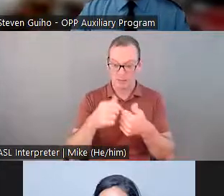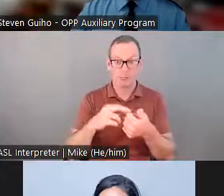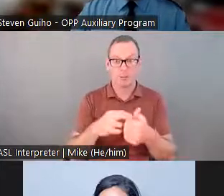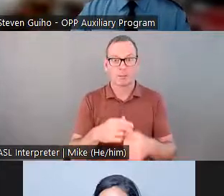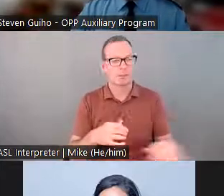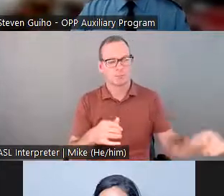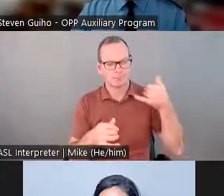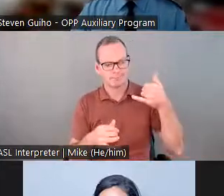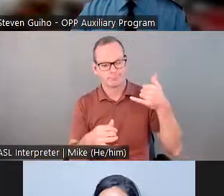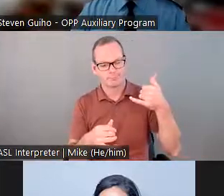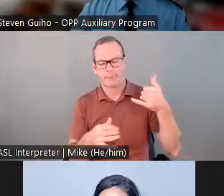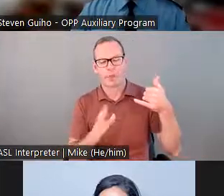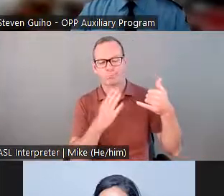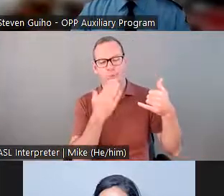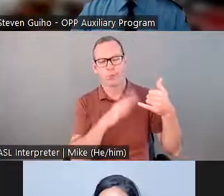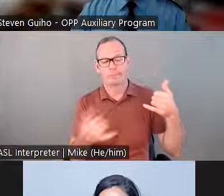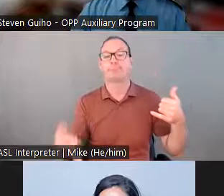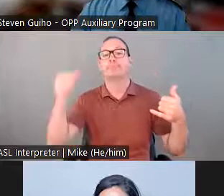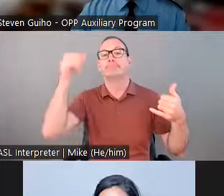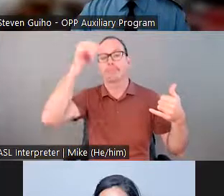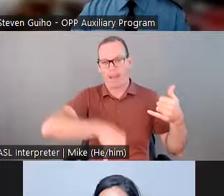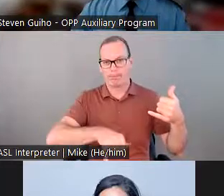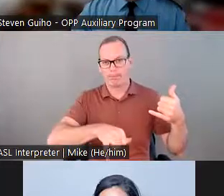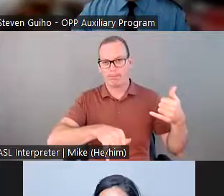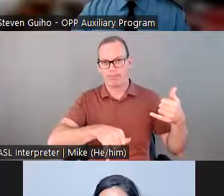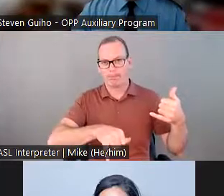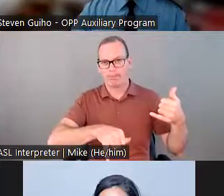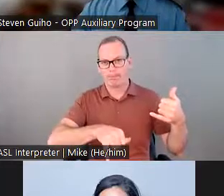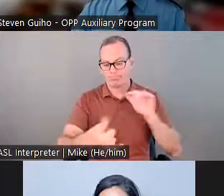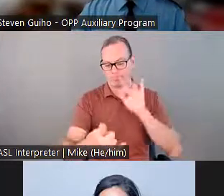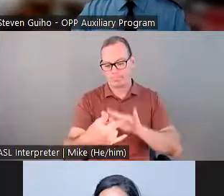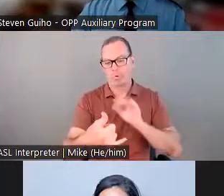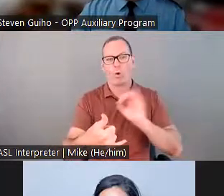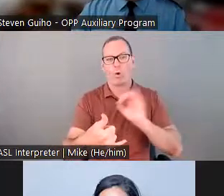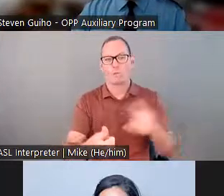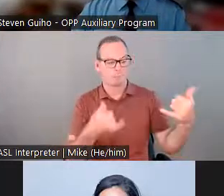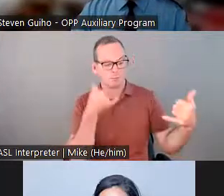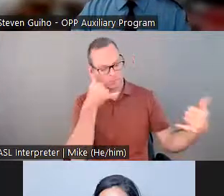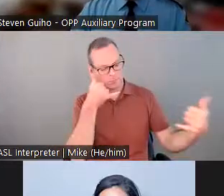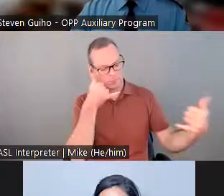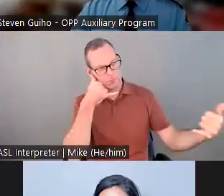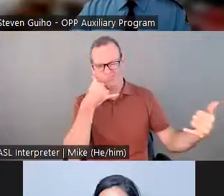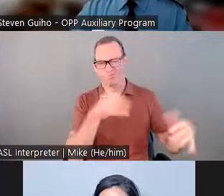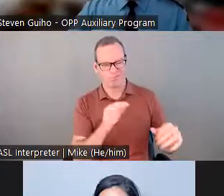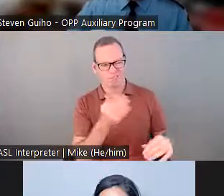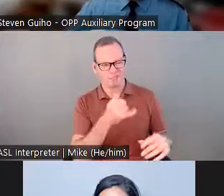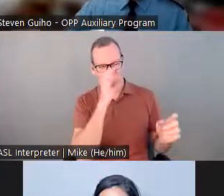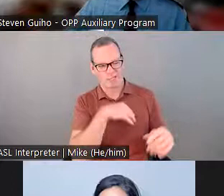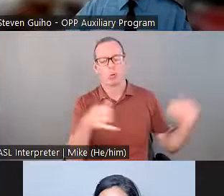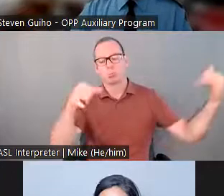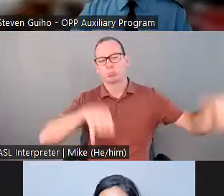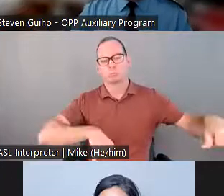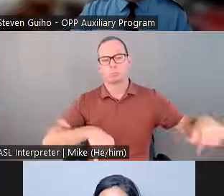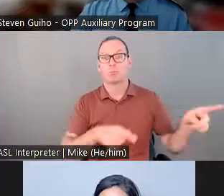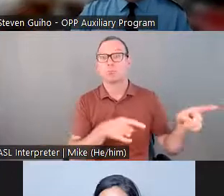challenge. I stop, it took a minute. No, this does not seem legitimate. I hang up the phone. Done. The offender now is completely